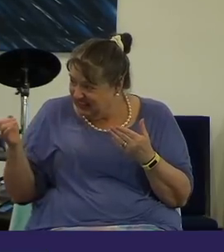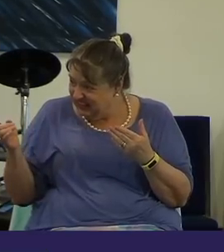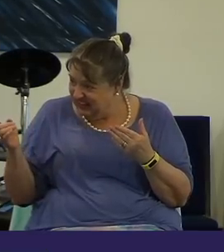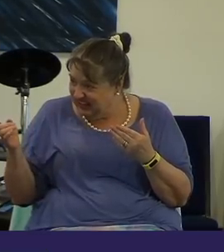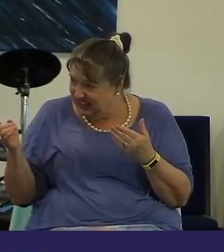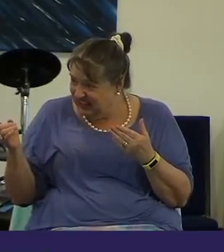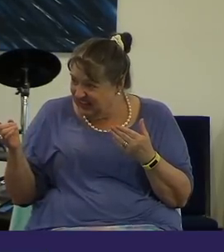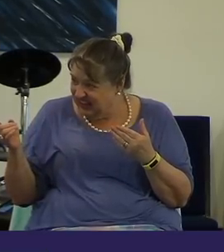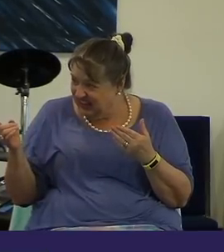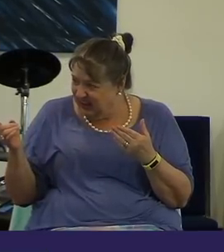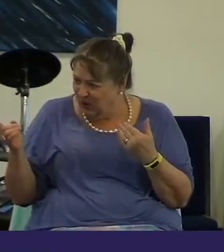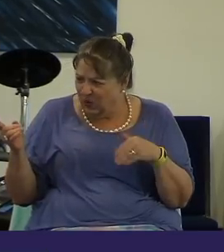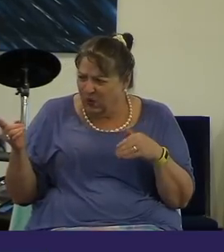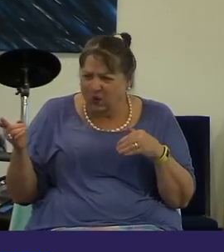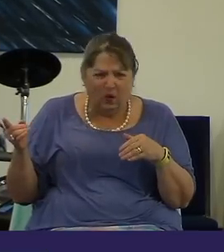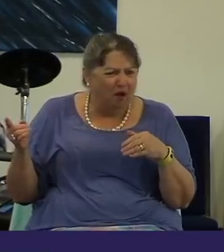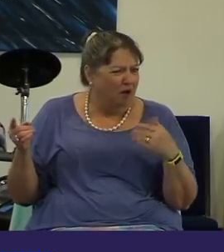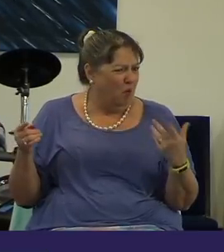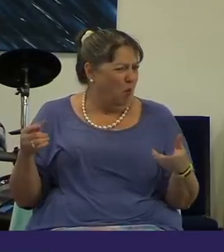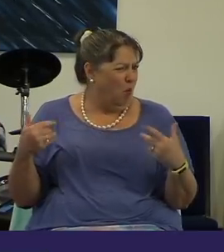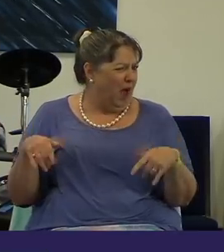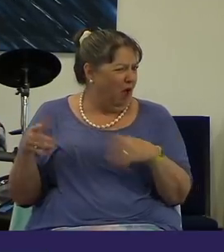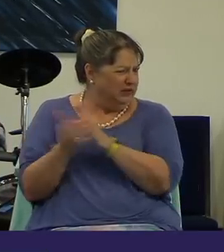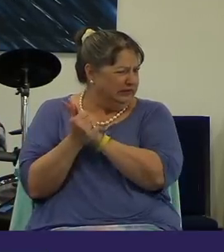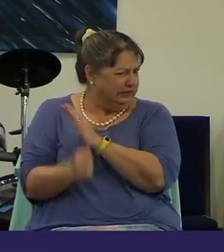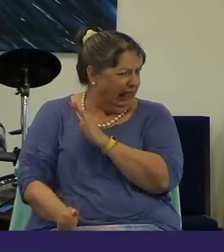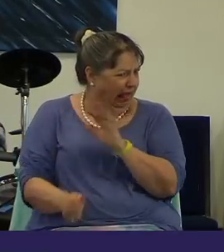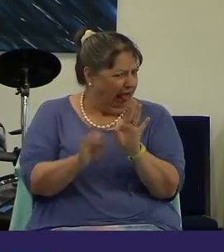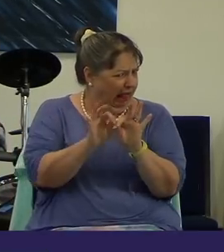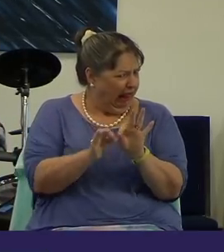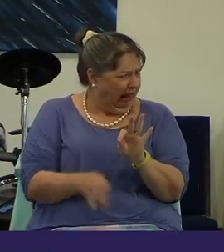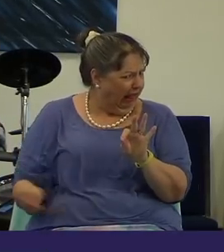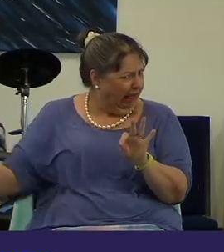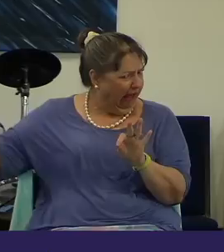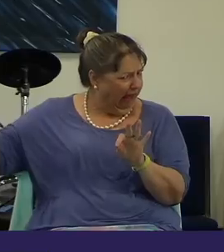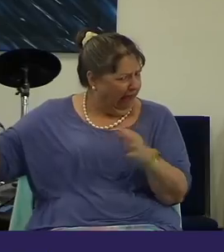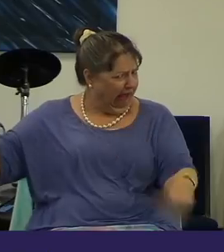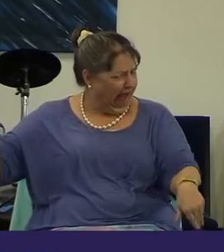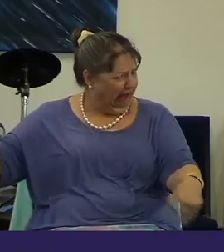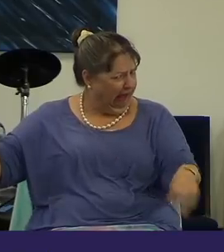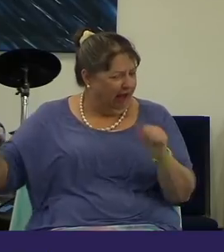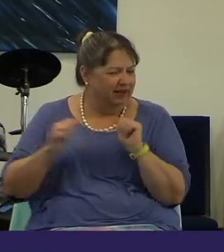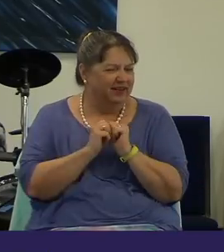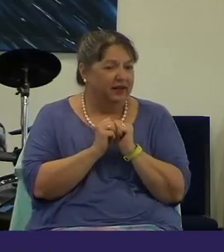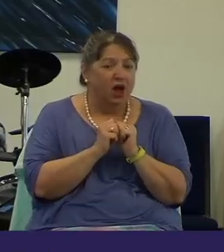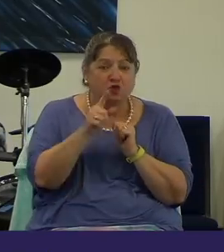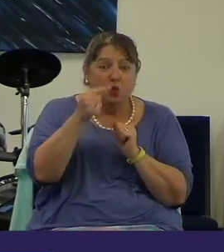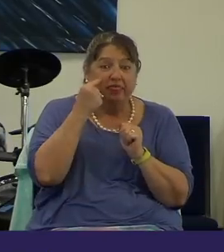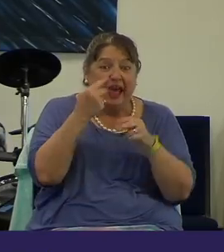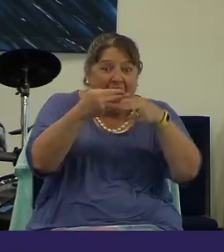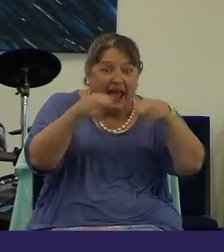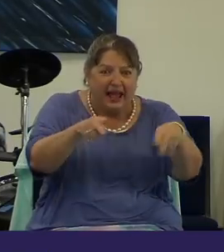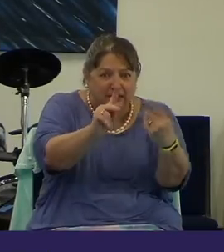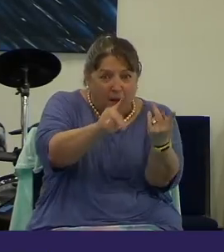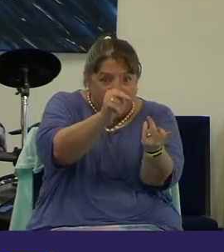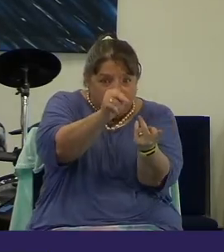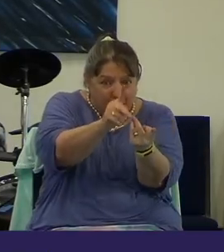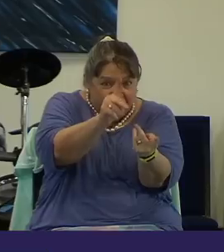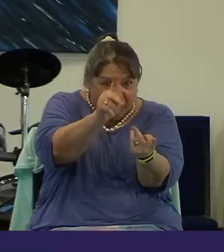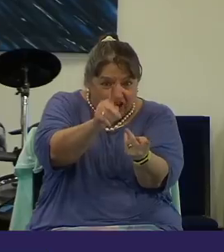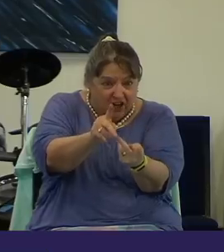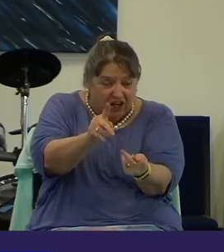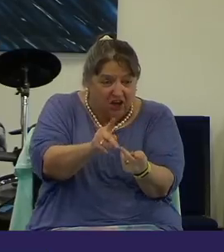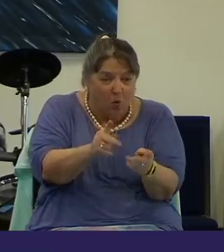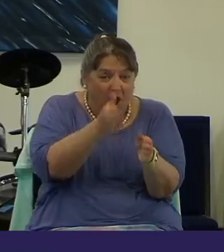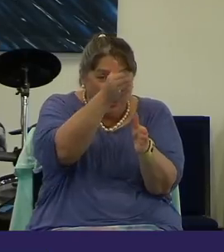No, oh my, they're so good. I just can't believe it. Okay, so do you think that your eggs are all perfect? Can we cut them in half and take out